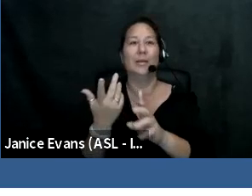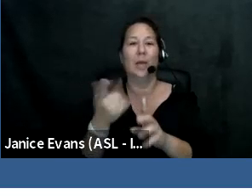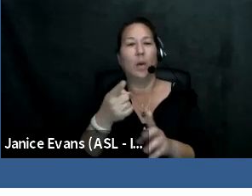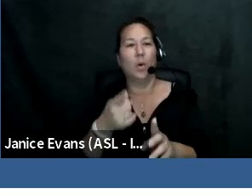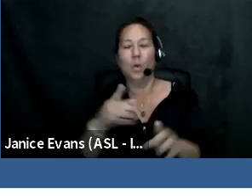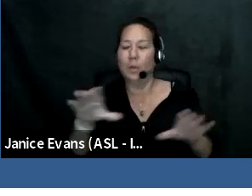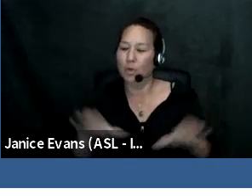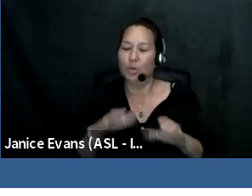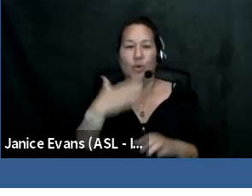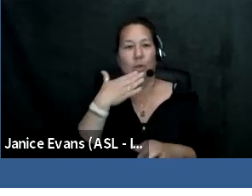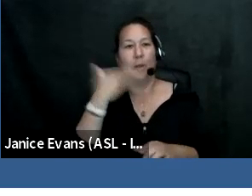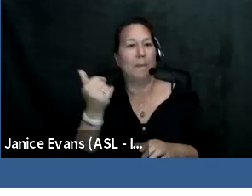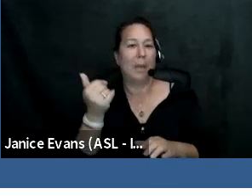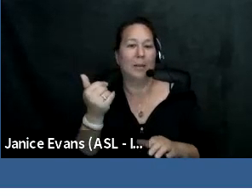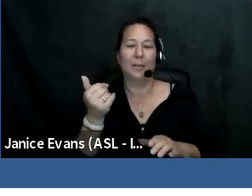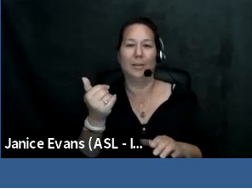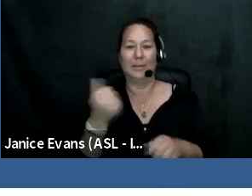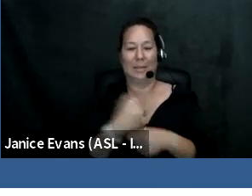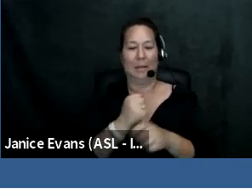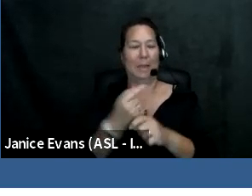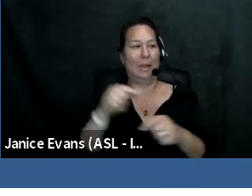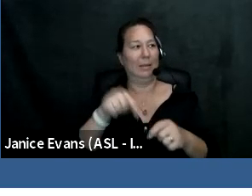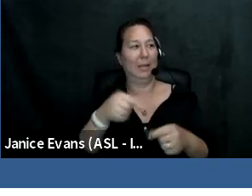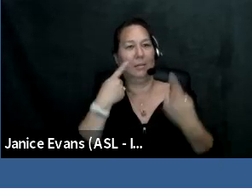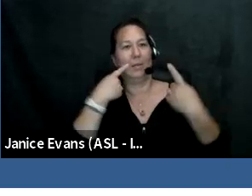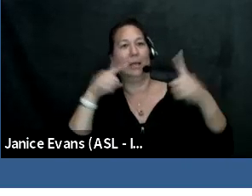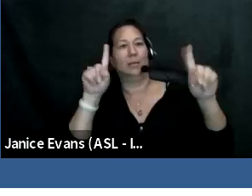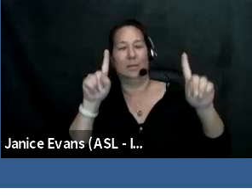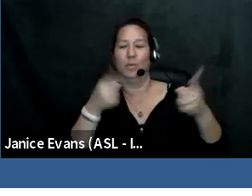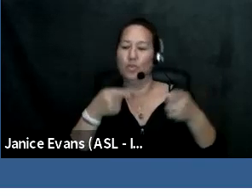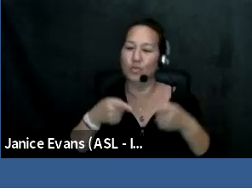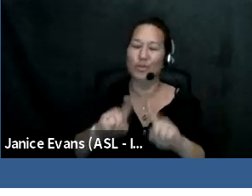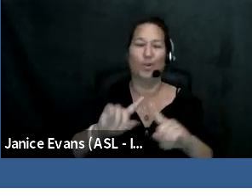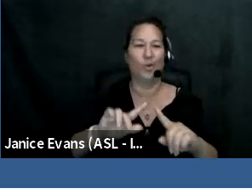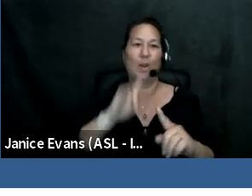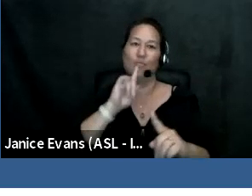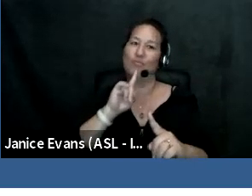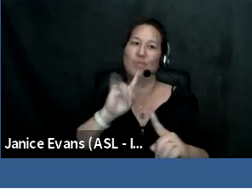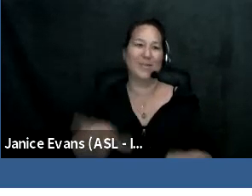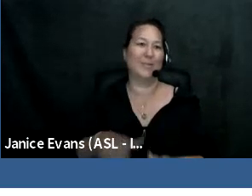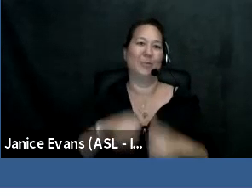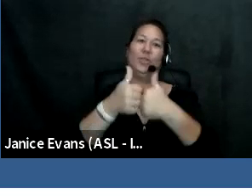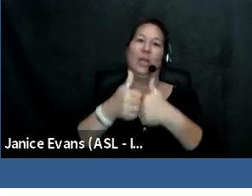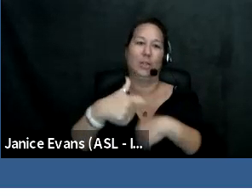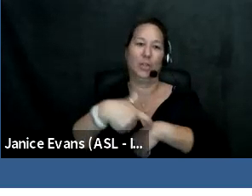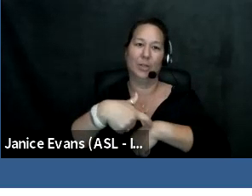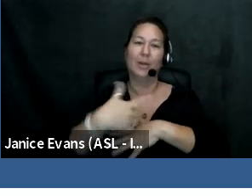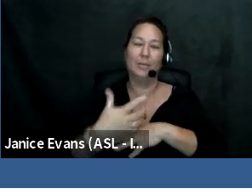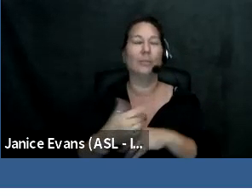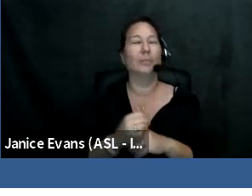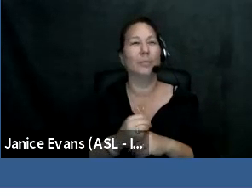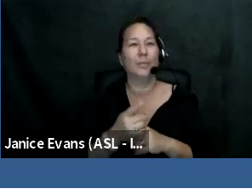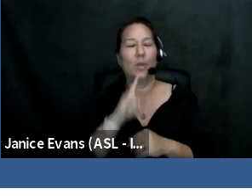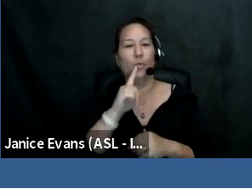best to make things work during what was a very challenging time. And I'm hopeful that those days, those most